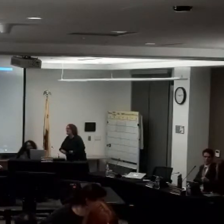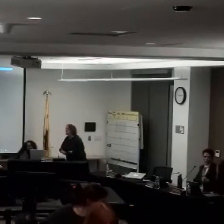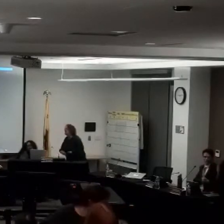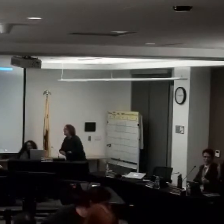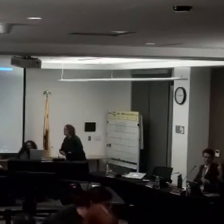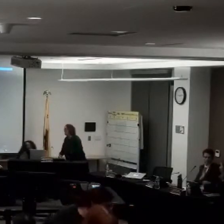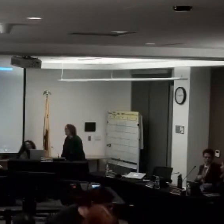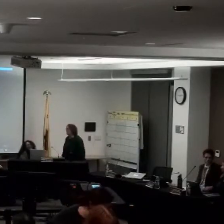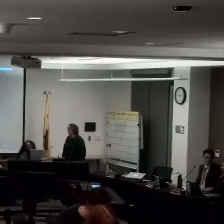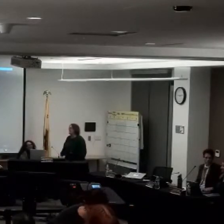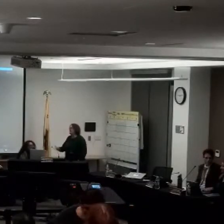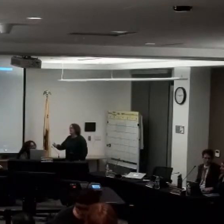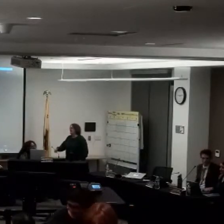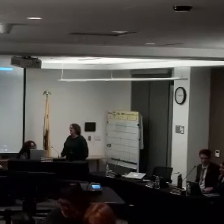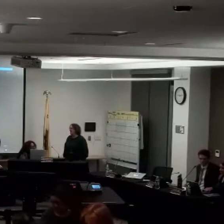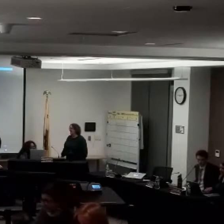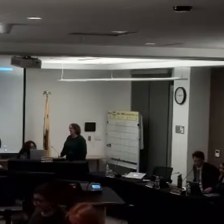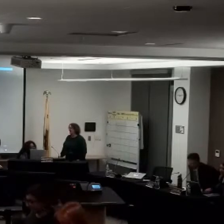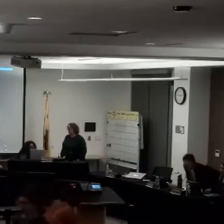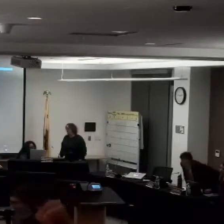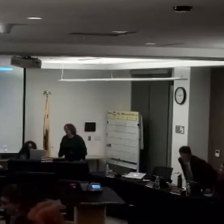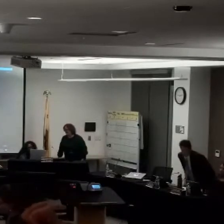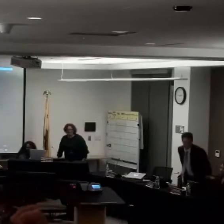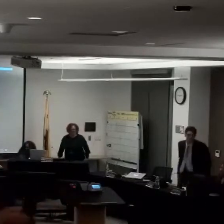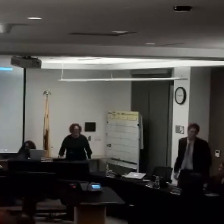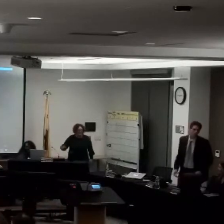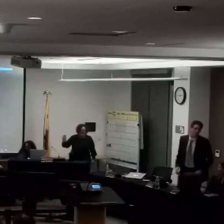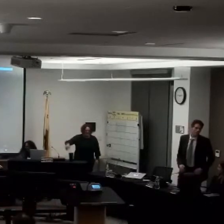I hear you, I hear you. Can you hear me?